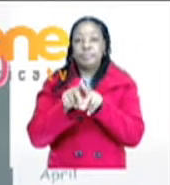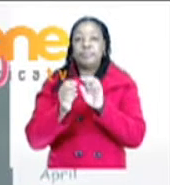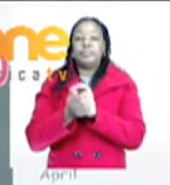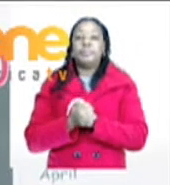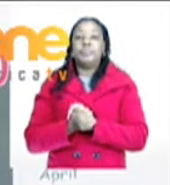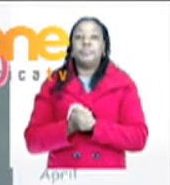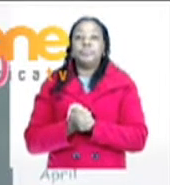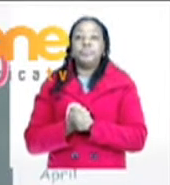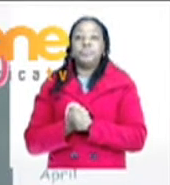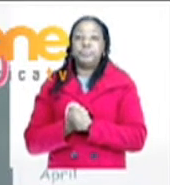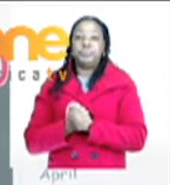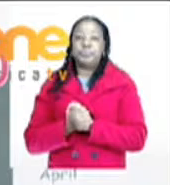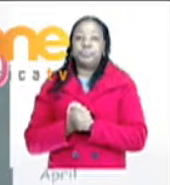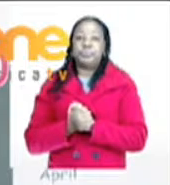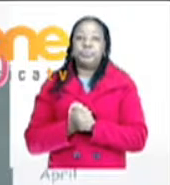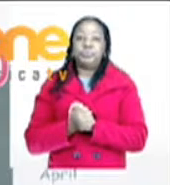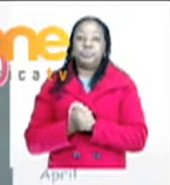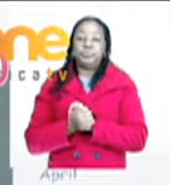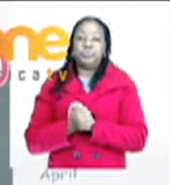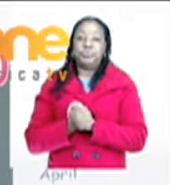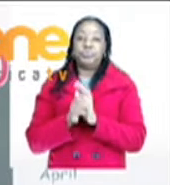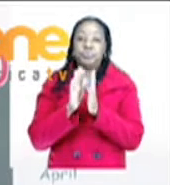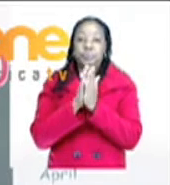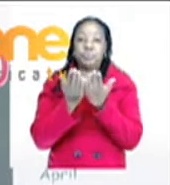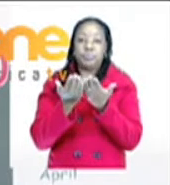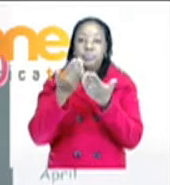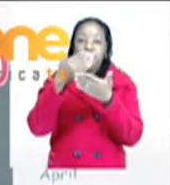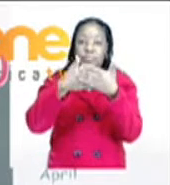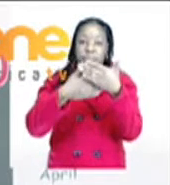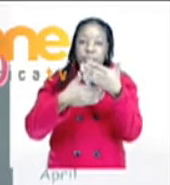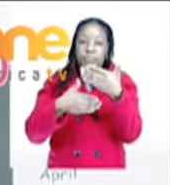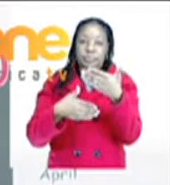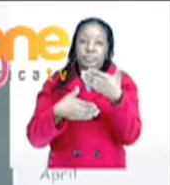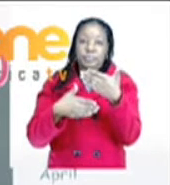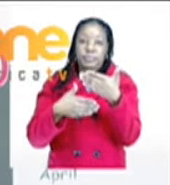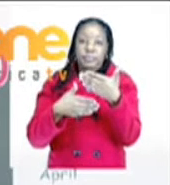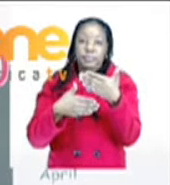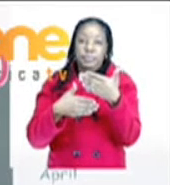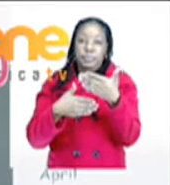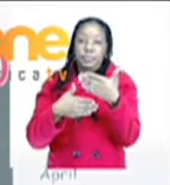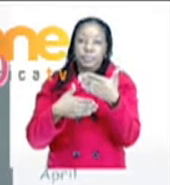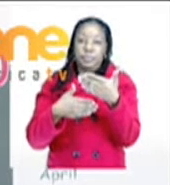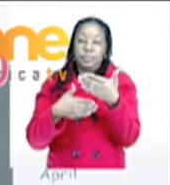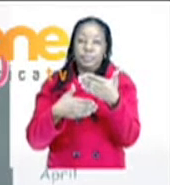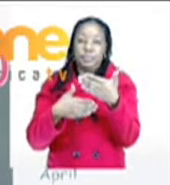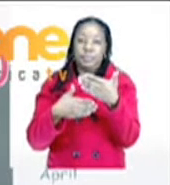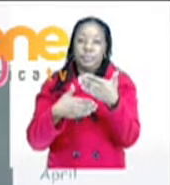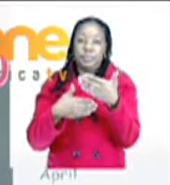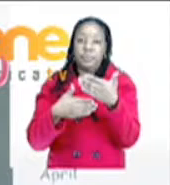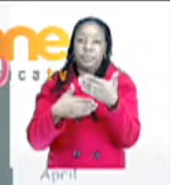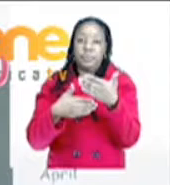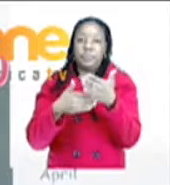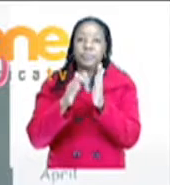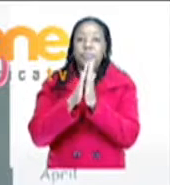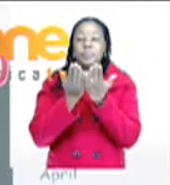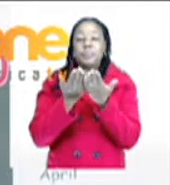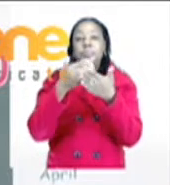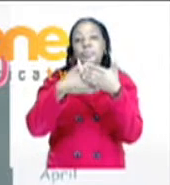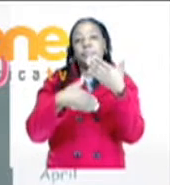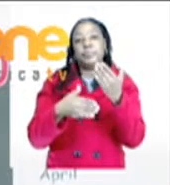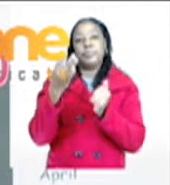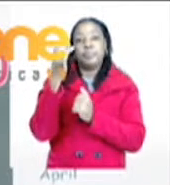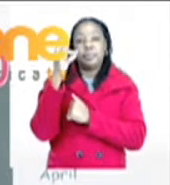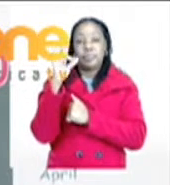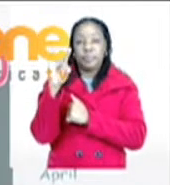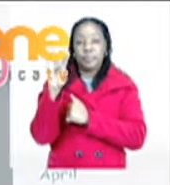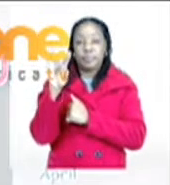can see them. Now let's turn over, if you're finished on page 7, let's turn over to